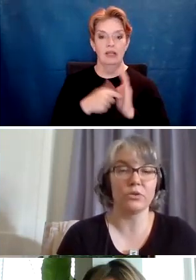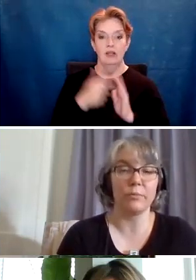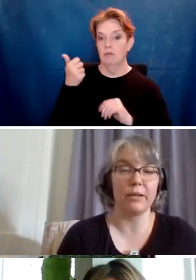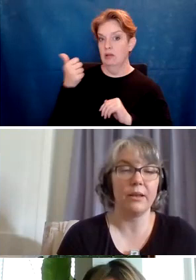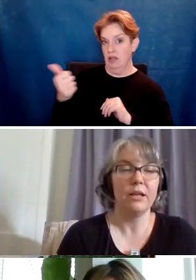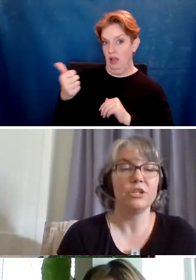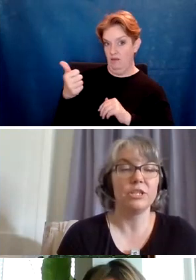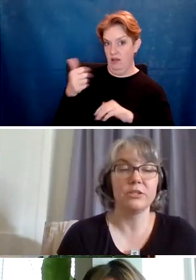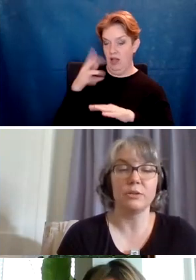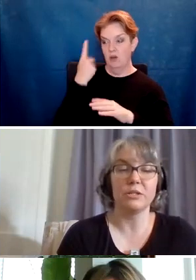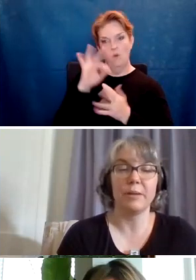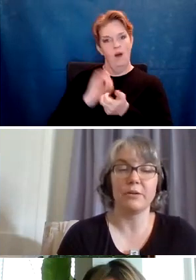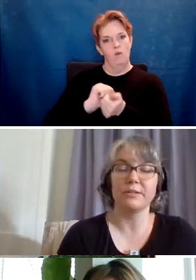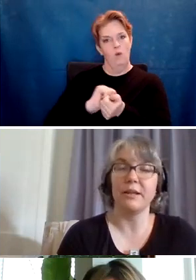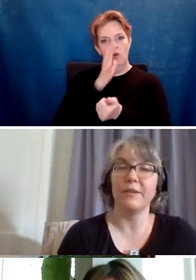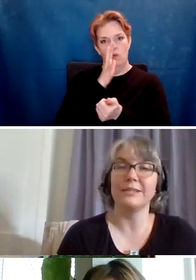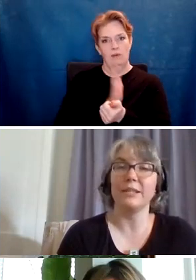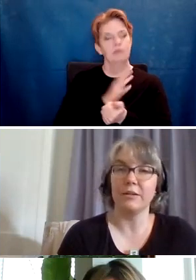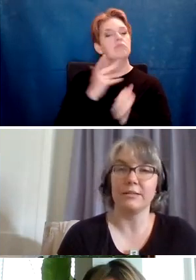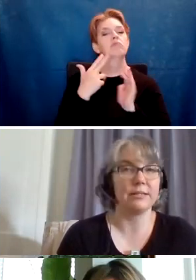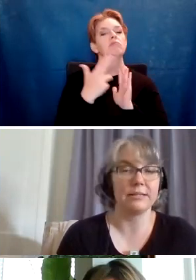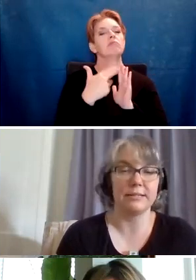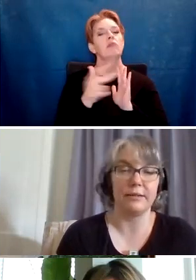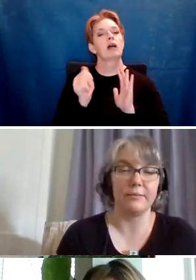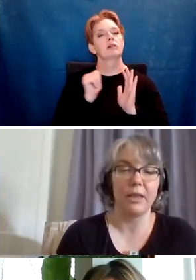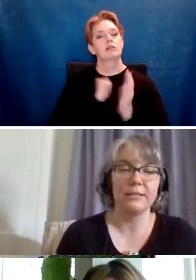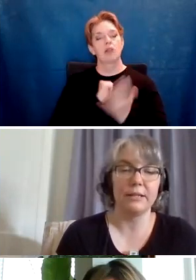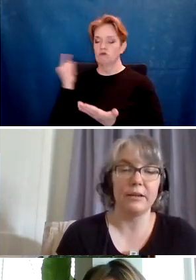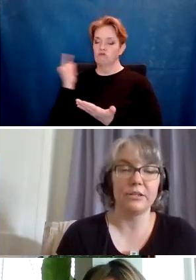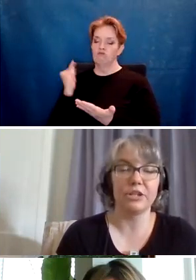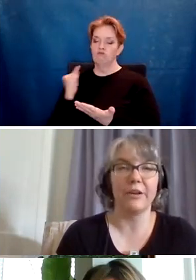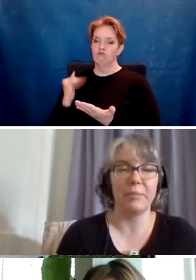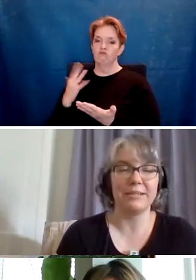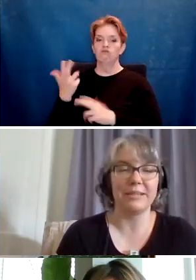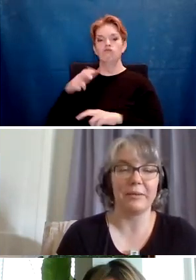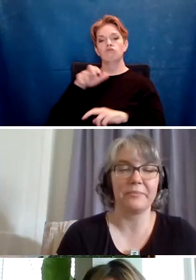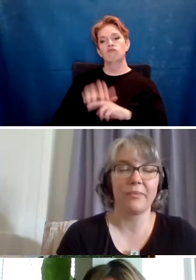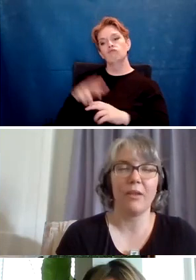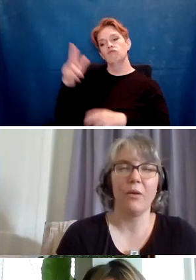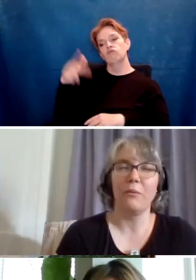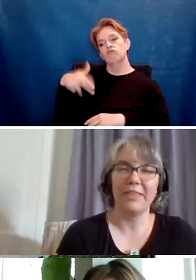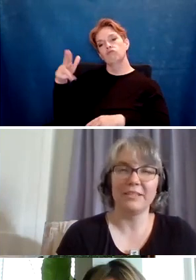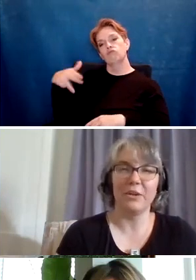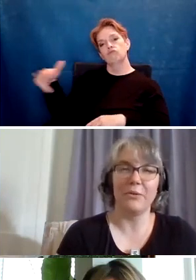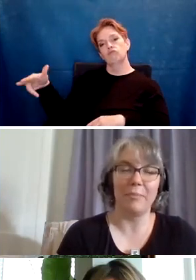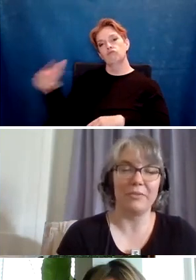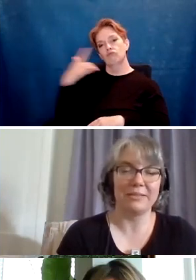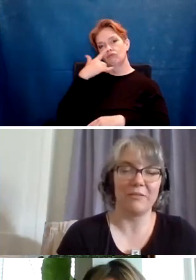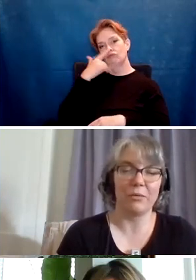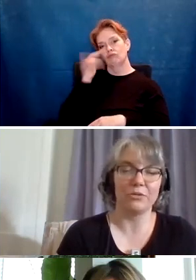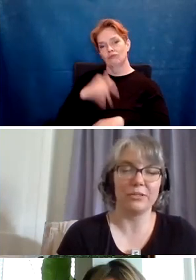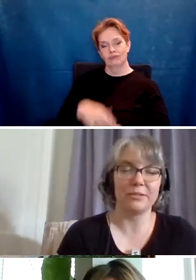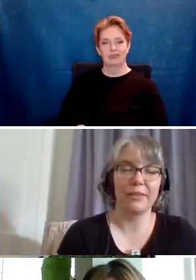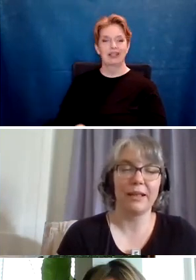the washerwomen, she has chosen to paint herself as the artist in this scene, sitting on a chair and painting. One thing to note about